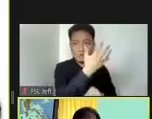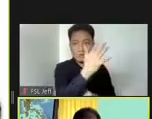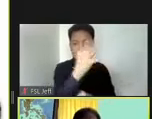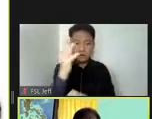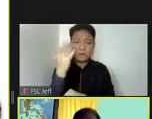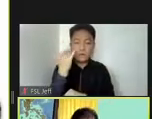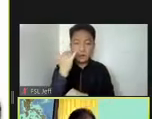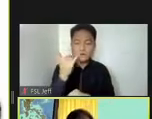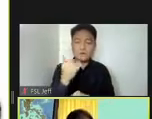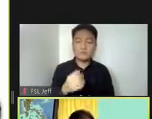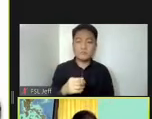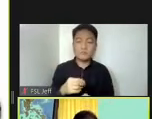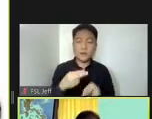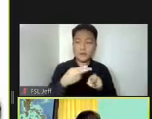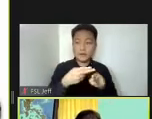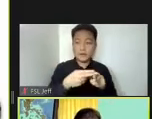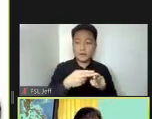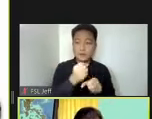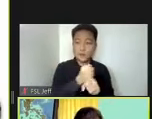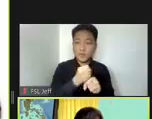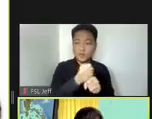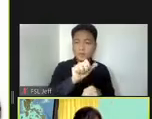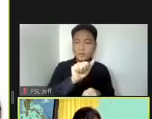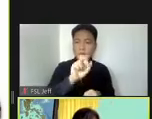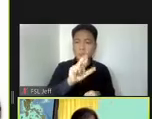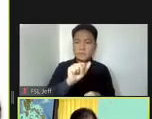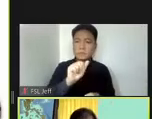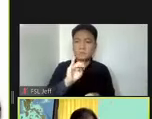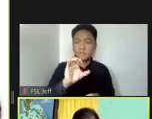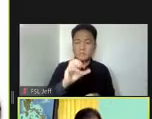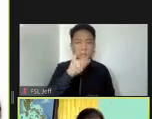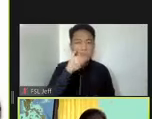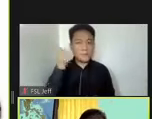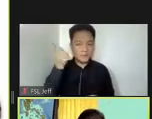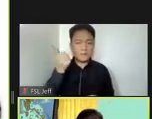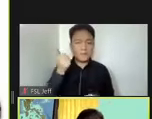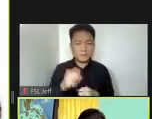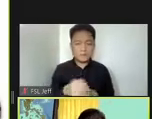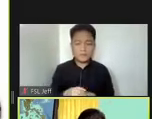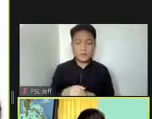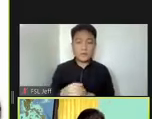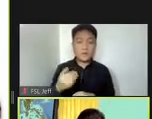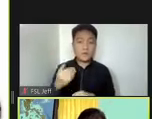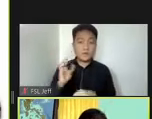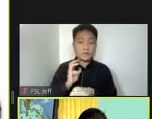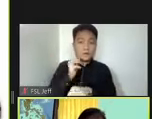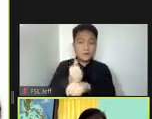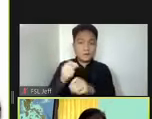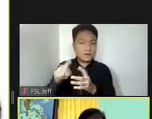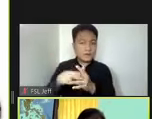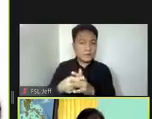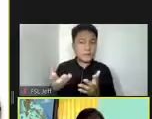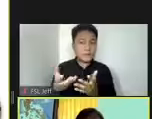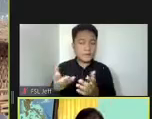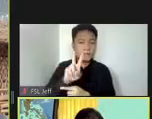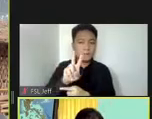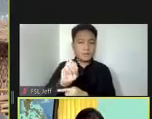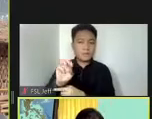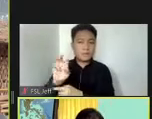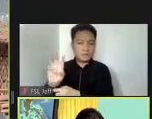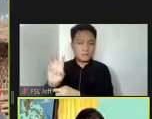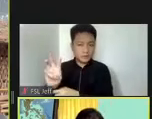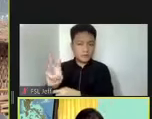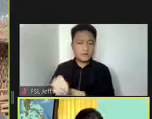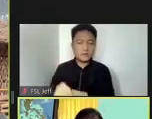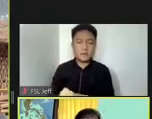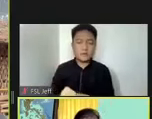2006, and when we meet with the community, we listen to their dreams. We ask them